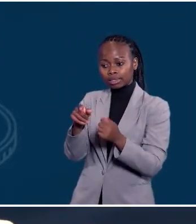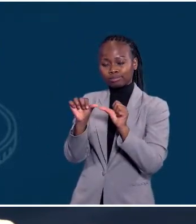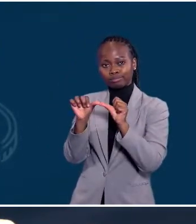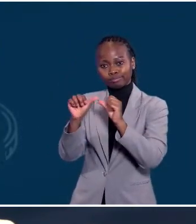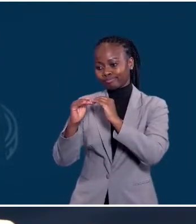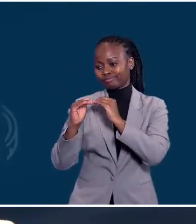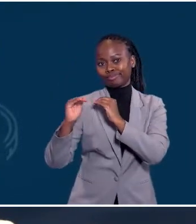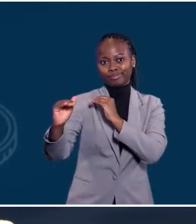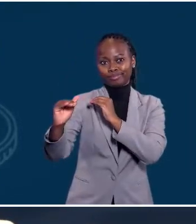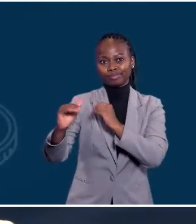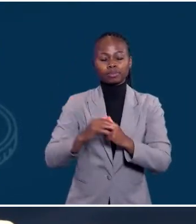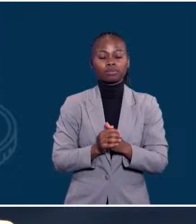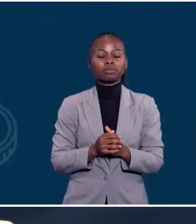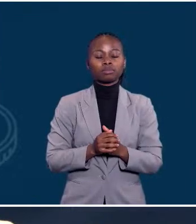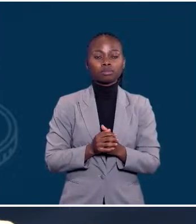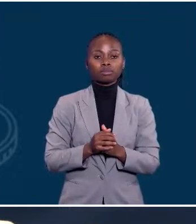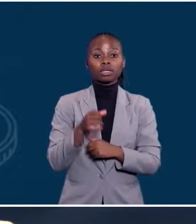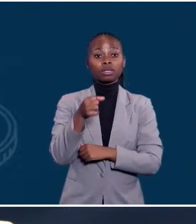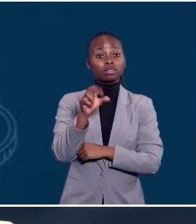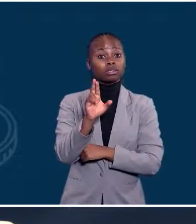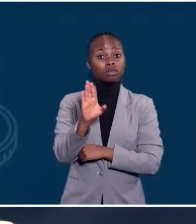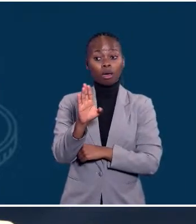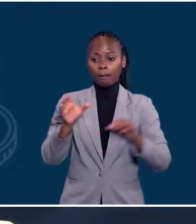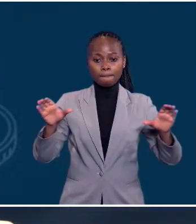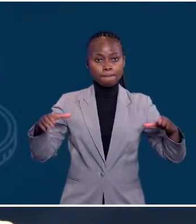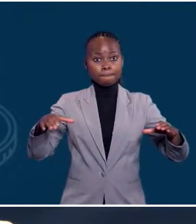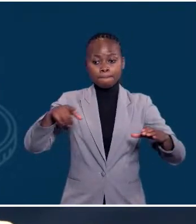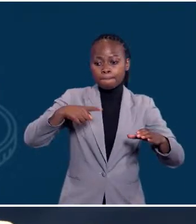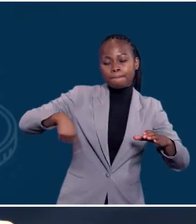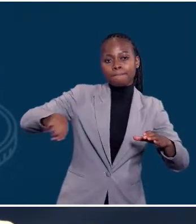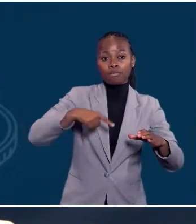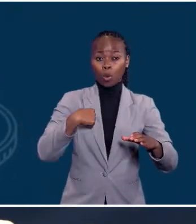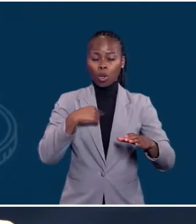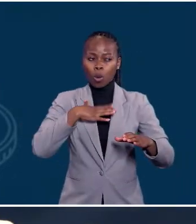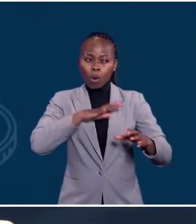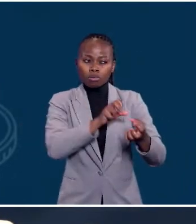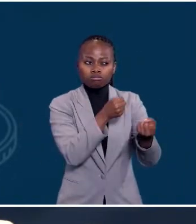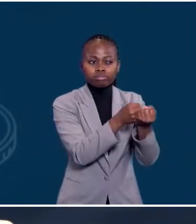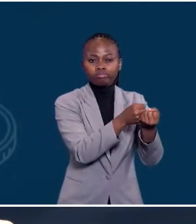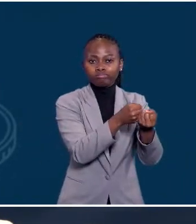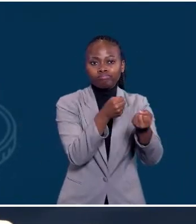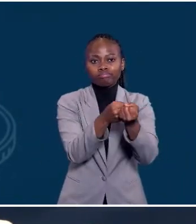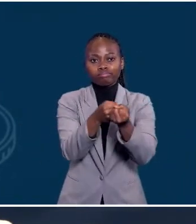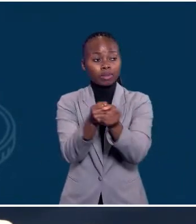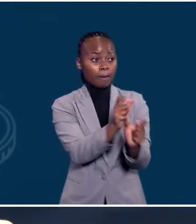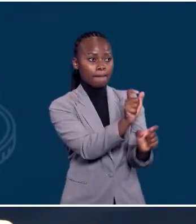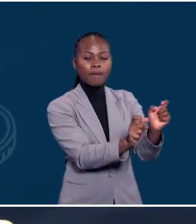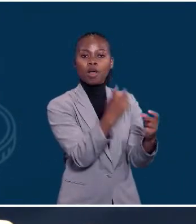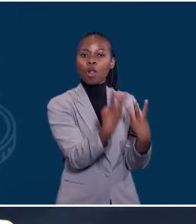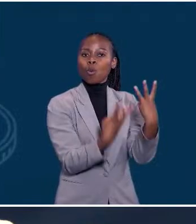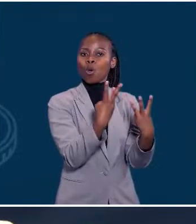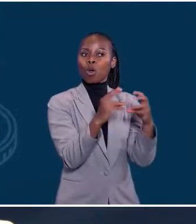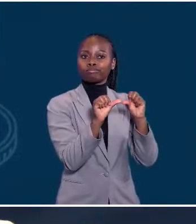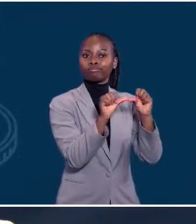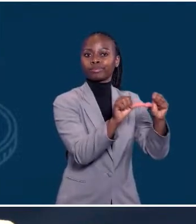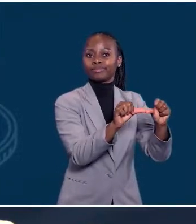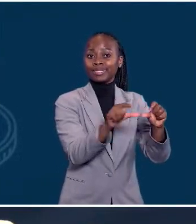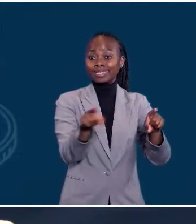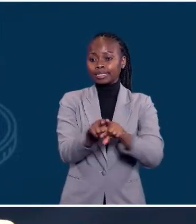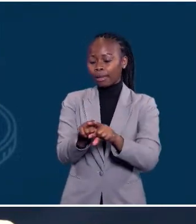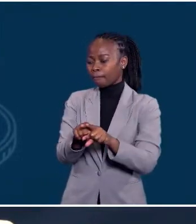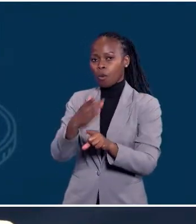Bank, we contribute to growth and employment mainly by reducing macroeconomic and